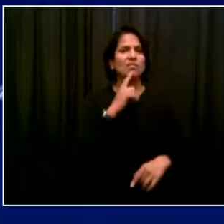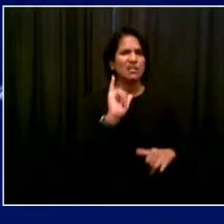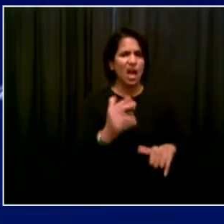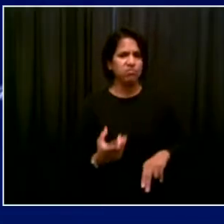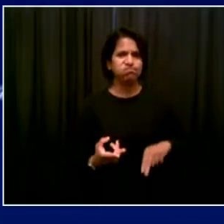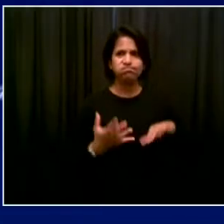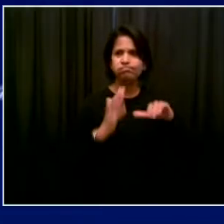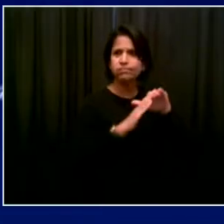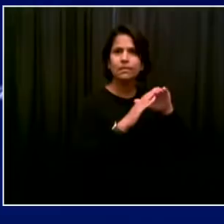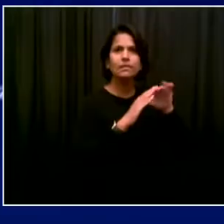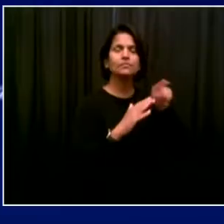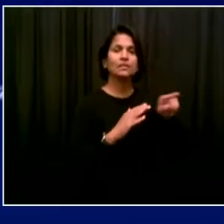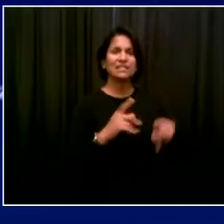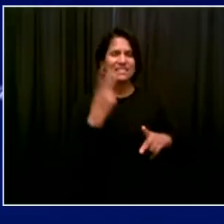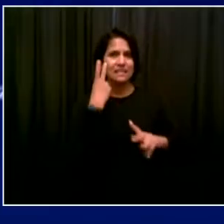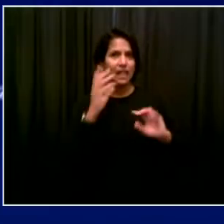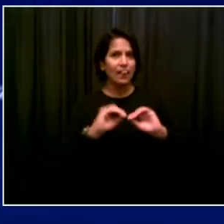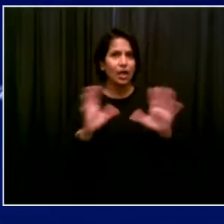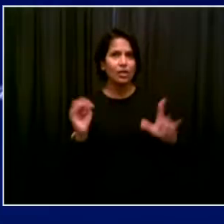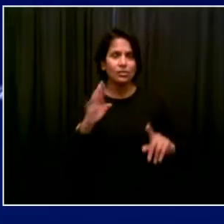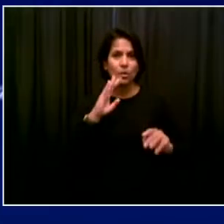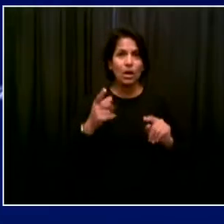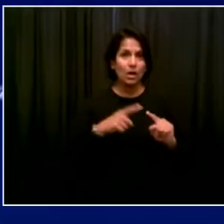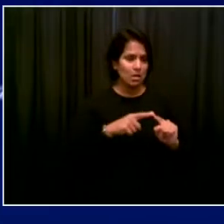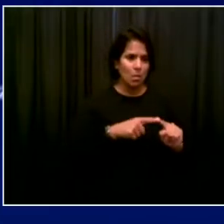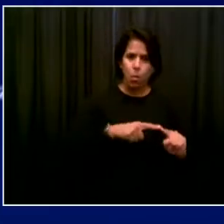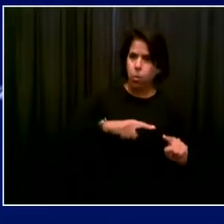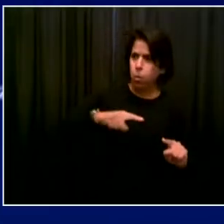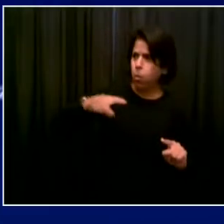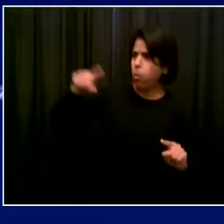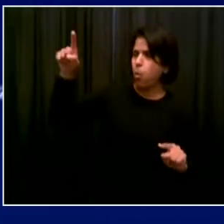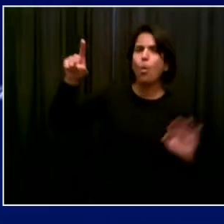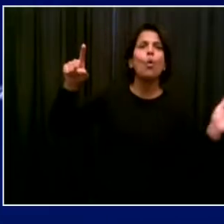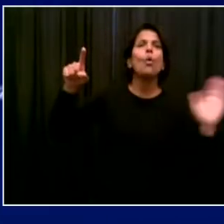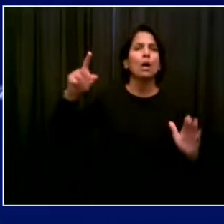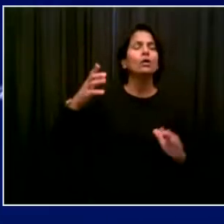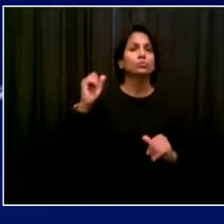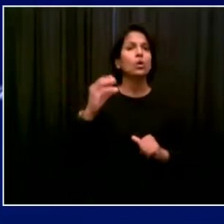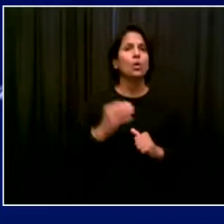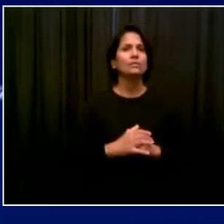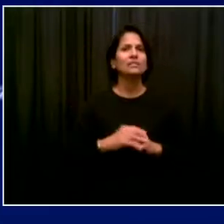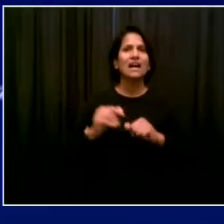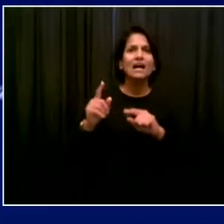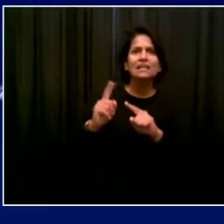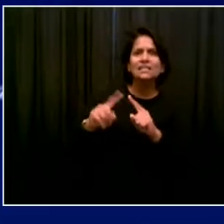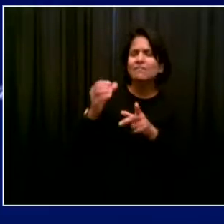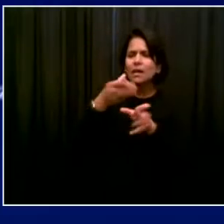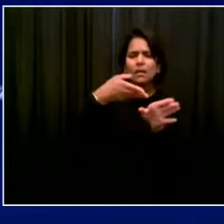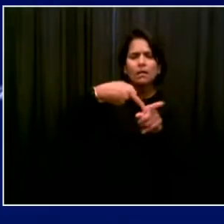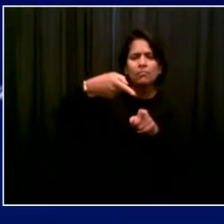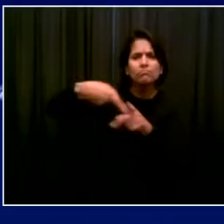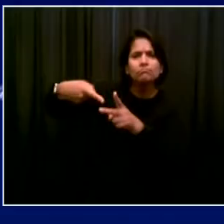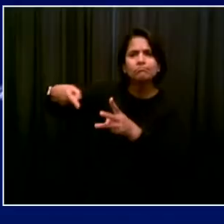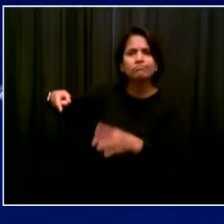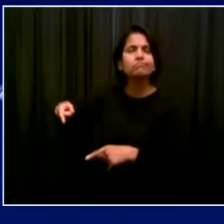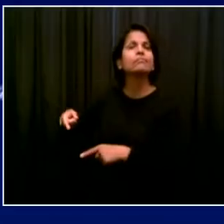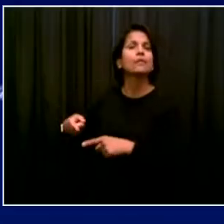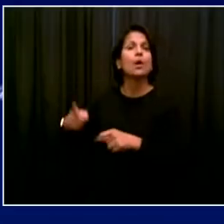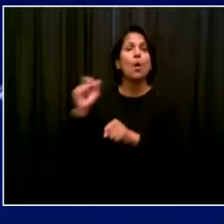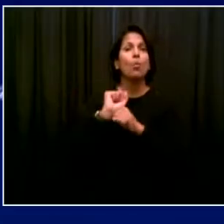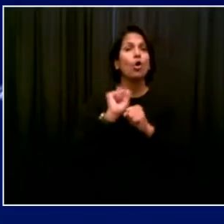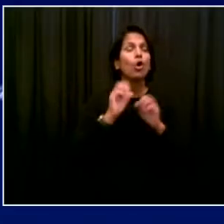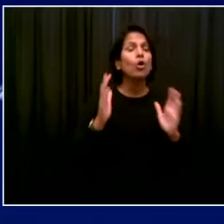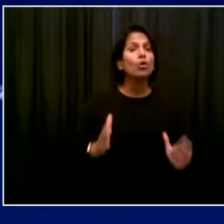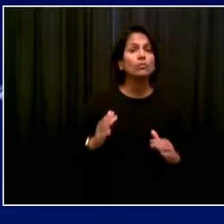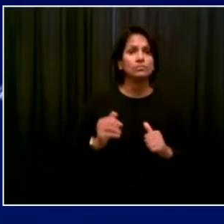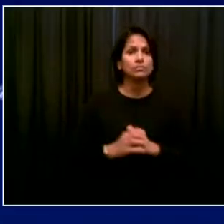90% in many organizations across different sectors. You take United Airlines, went up from 59% to